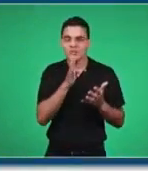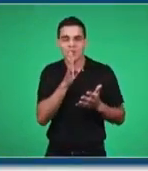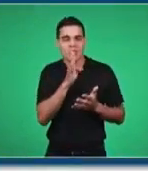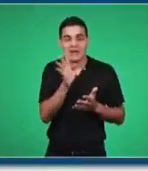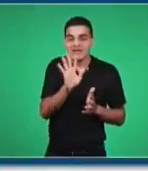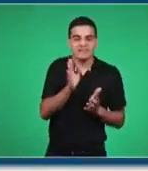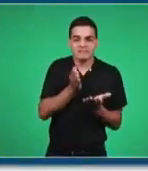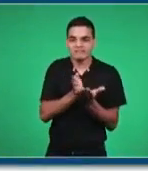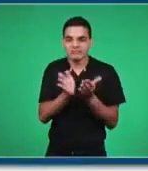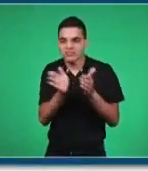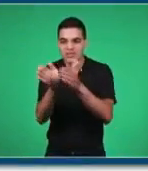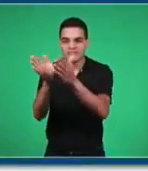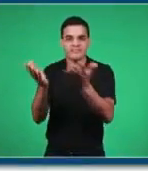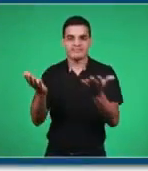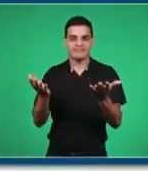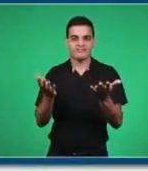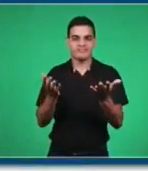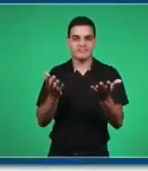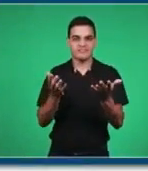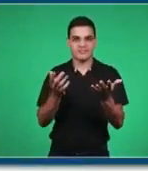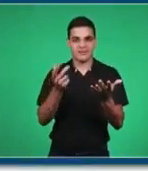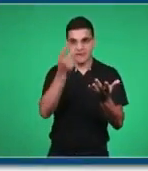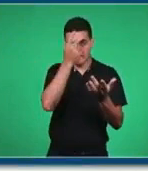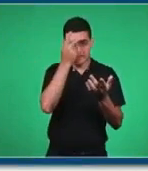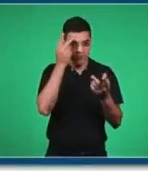is the way.